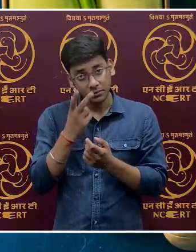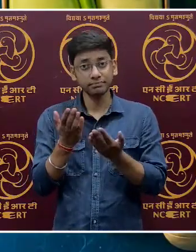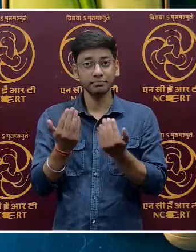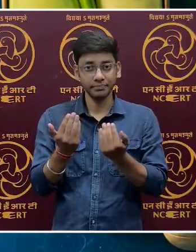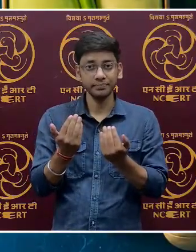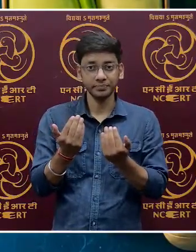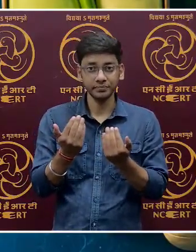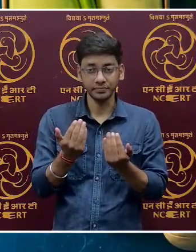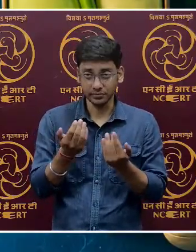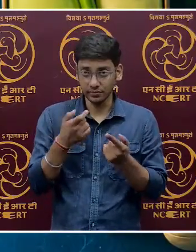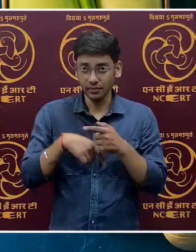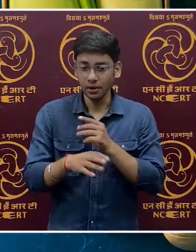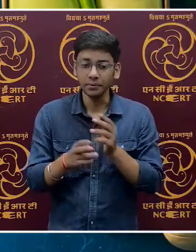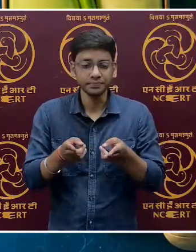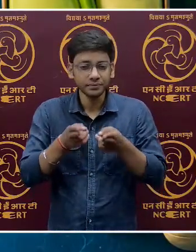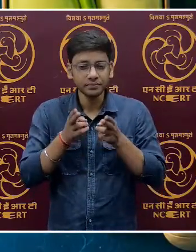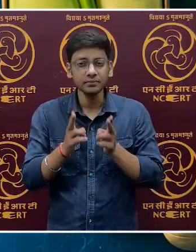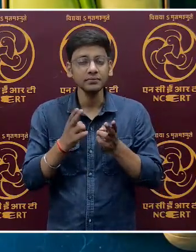can be taken care of.